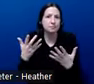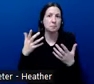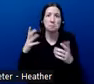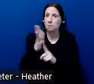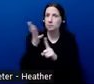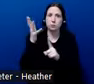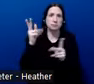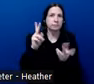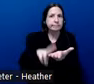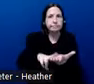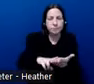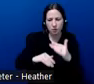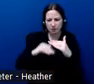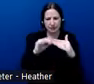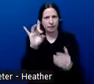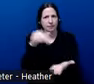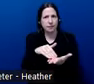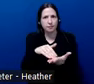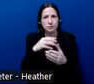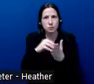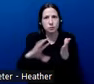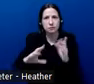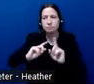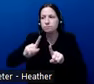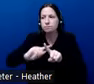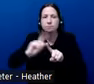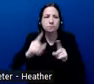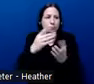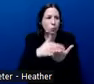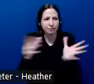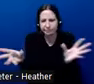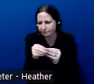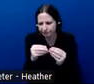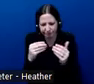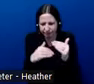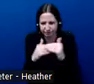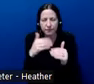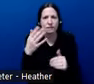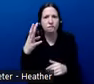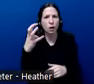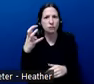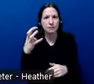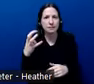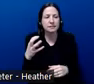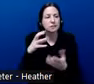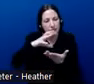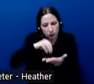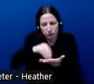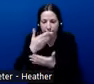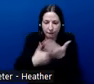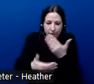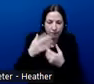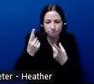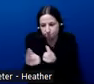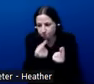almost 8,000 students attending more than 400 courses. Hands-on and fun learning opportunities continue to be in demand,